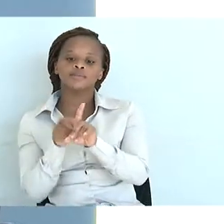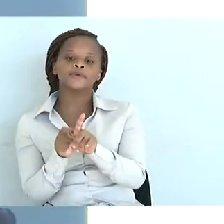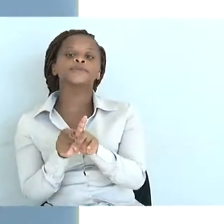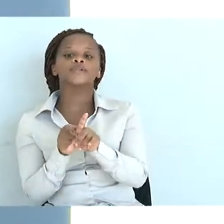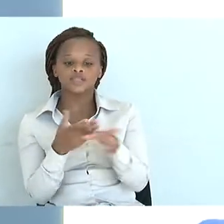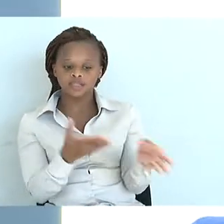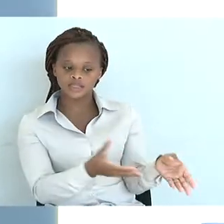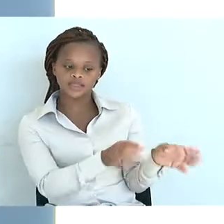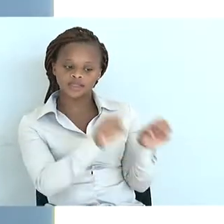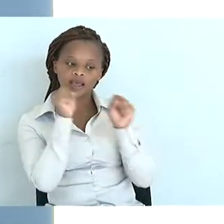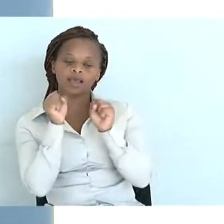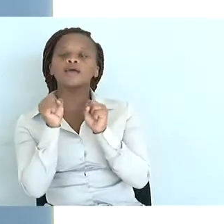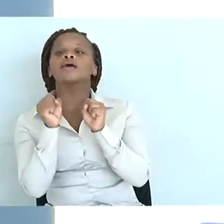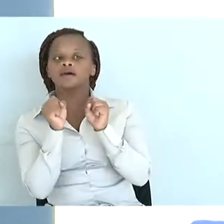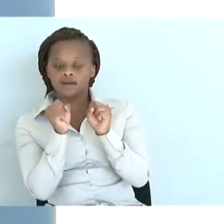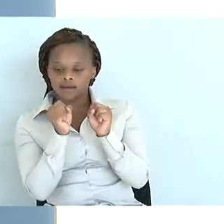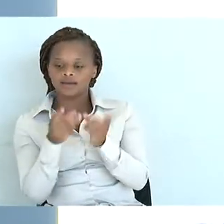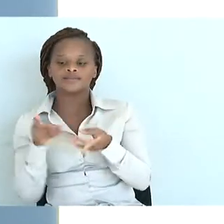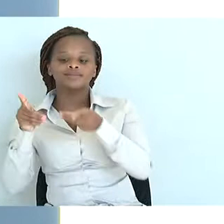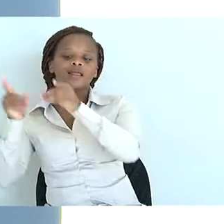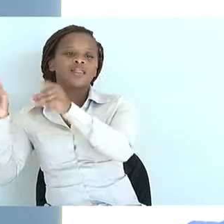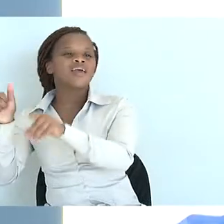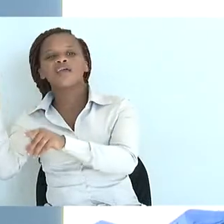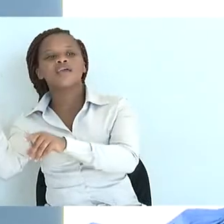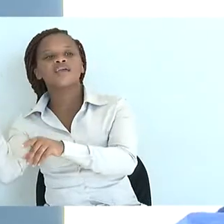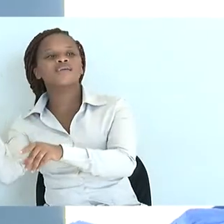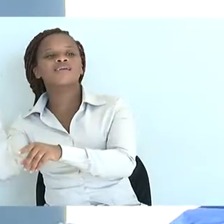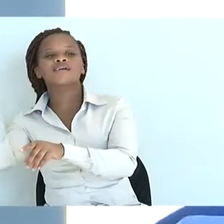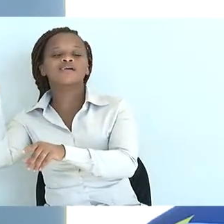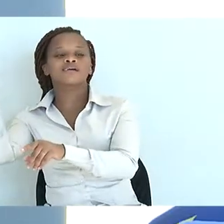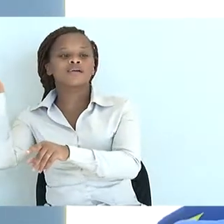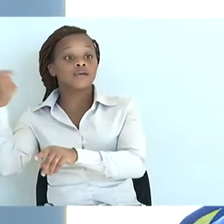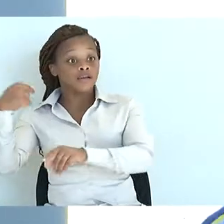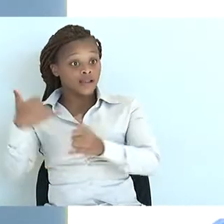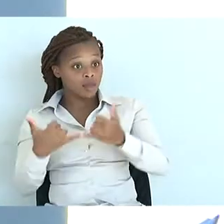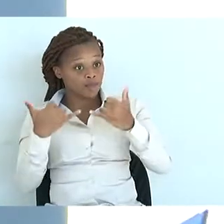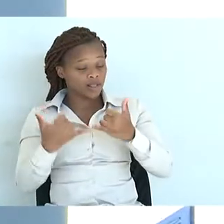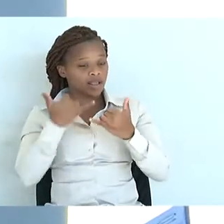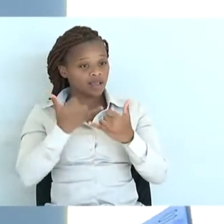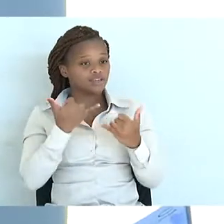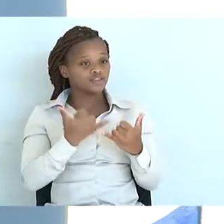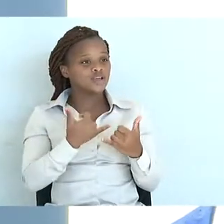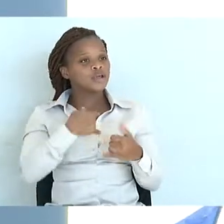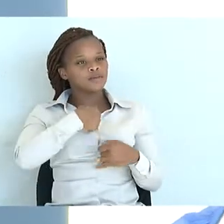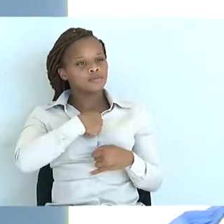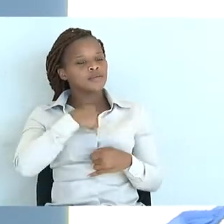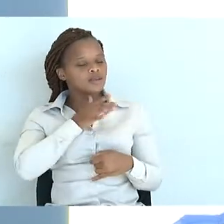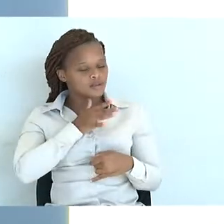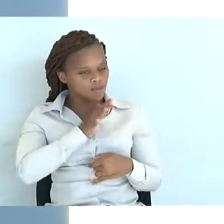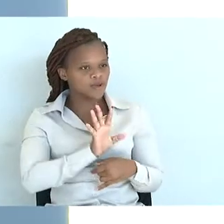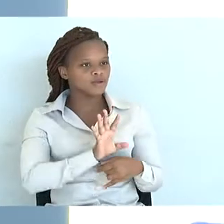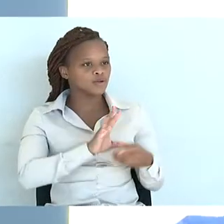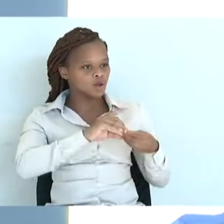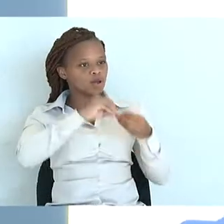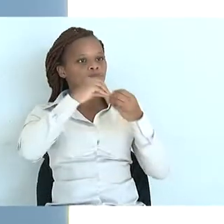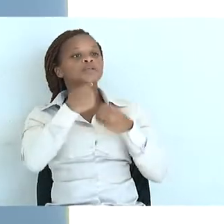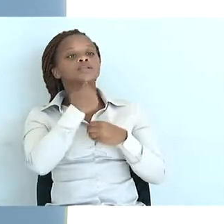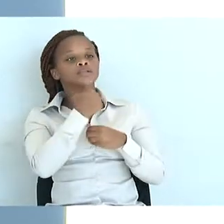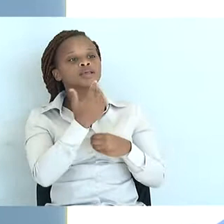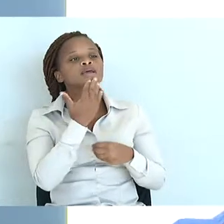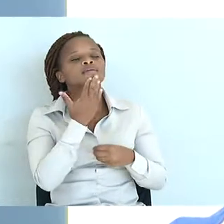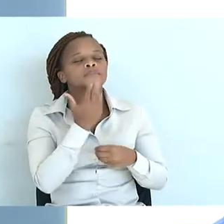uyi. Sisacela namhlanje ngicela ukuzibophezela sicela umsebenzi